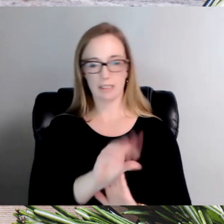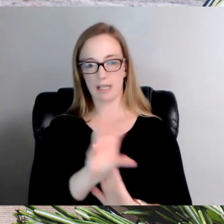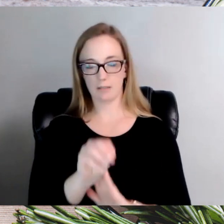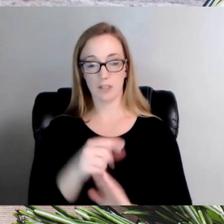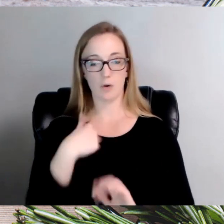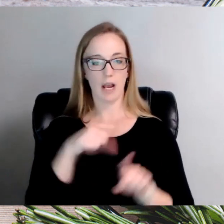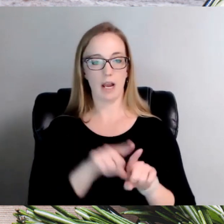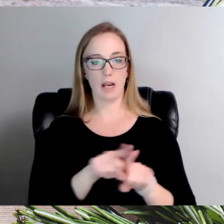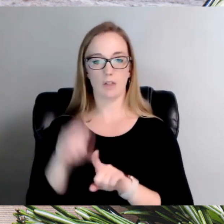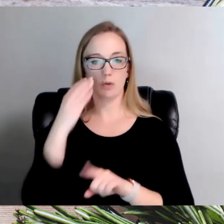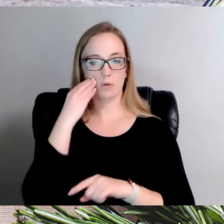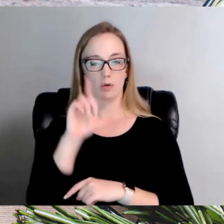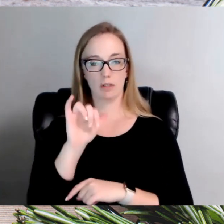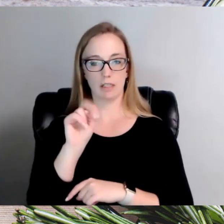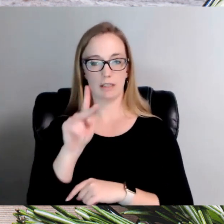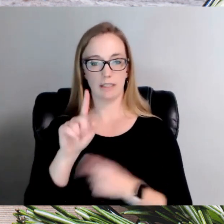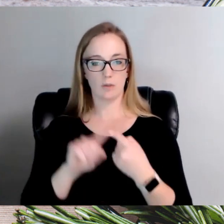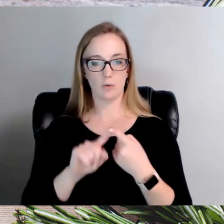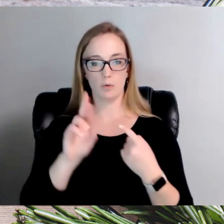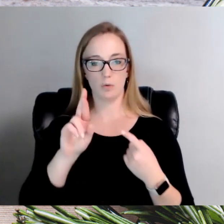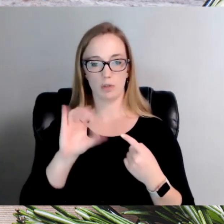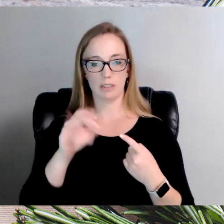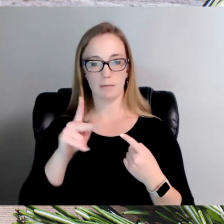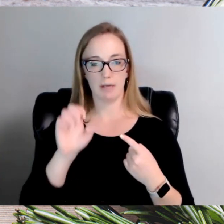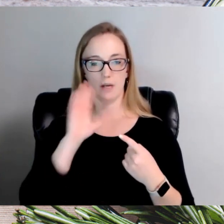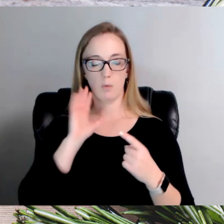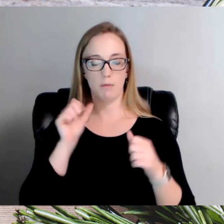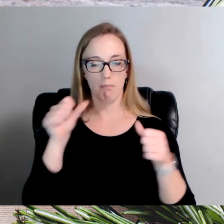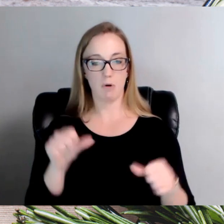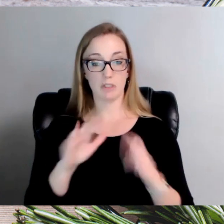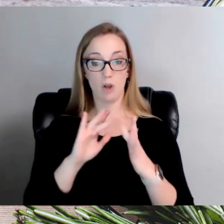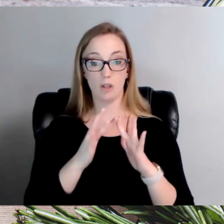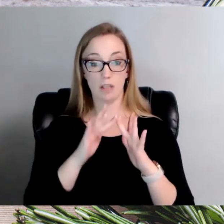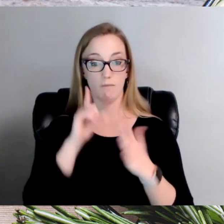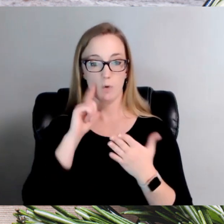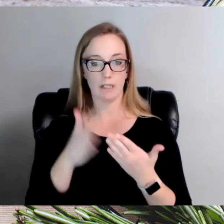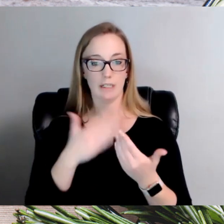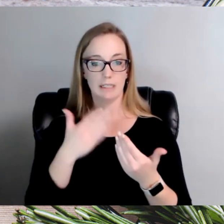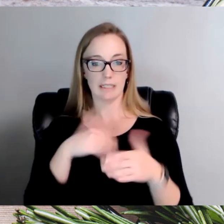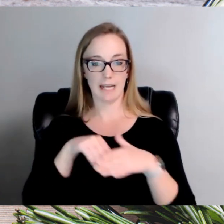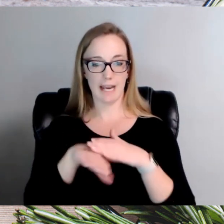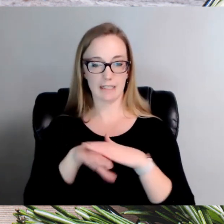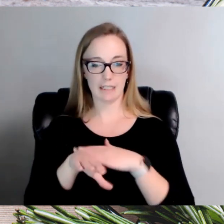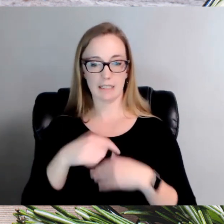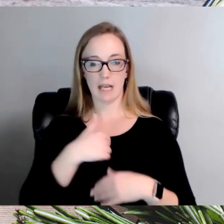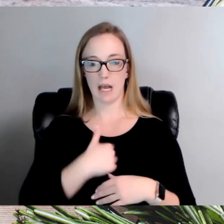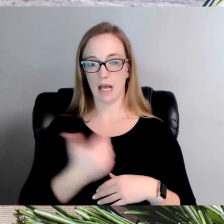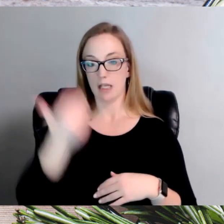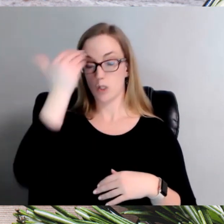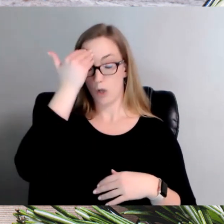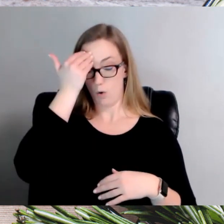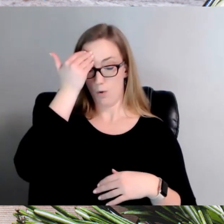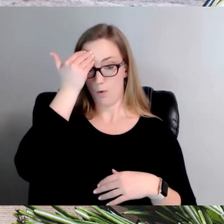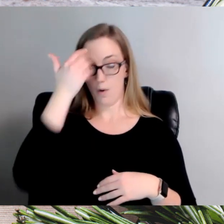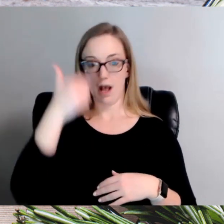Boiled Brussels sprouts may not be your favorite, but roasted Brussels sprouts might change your life. So you wouldn't know that if